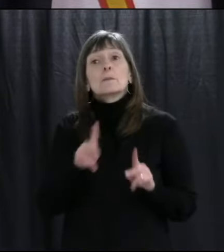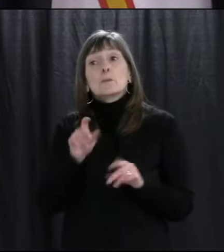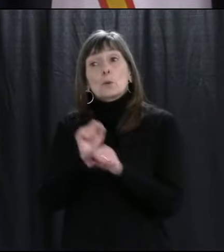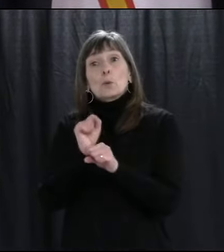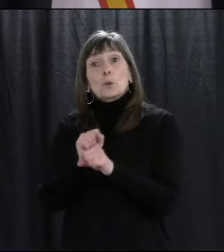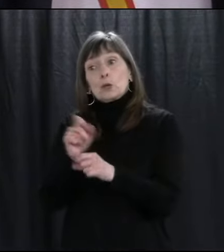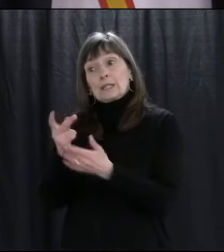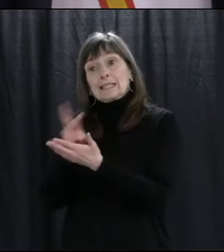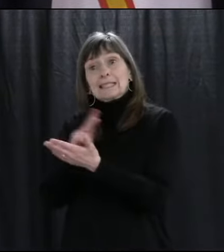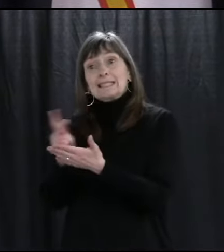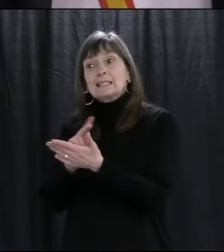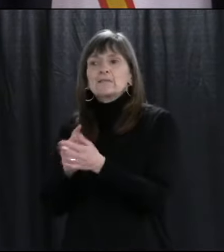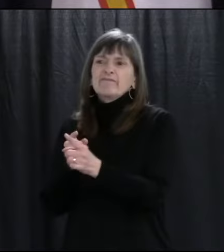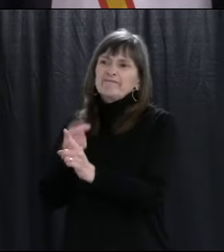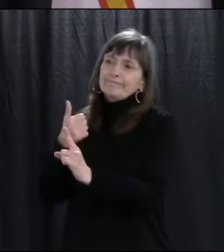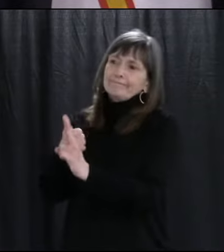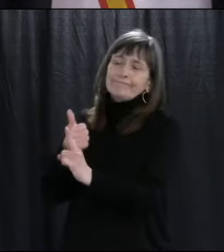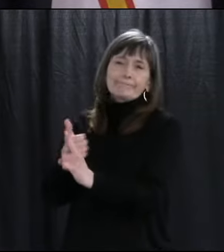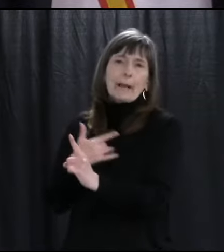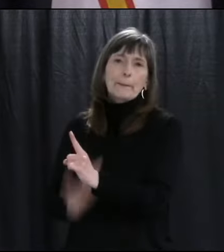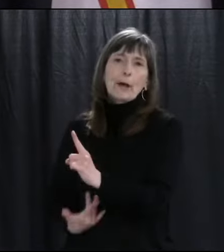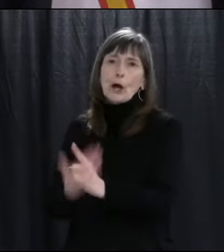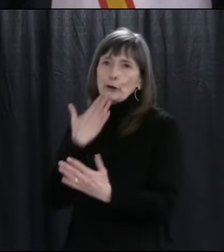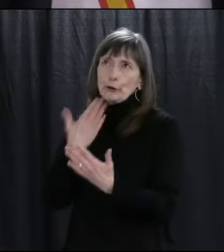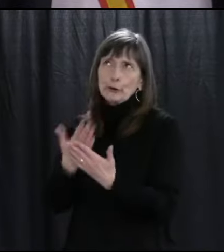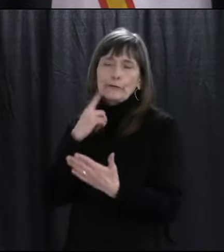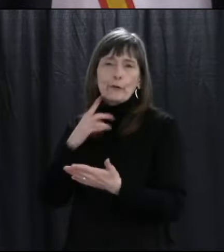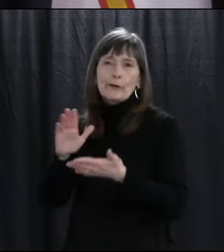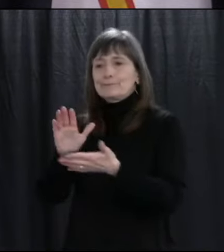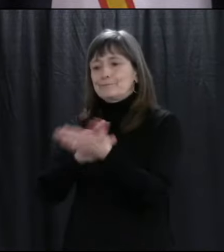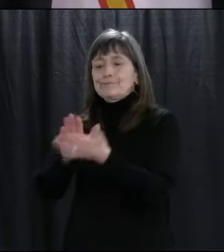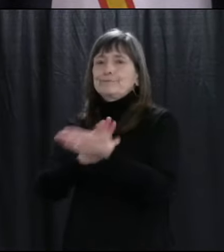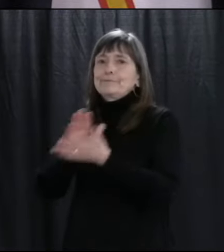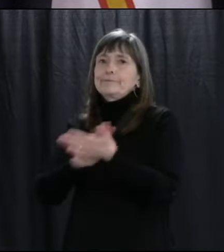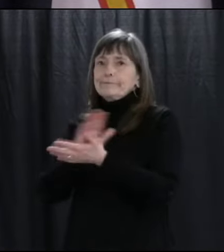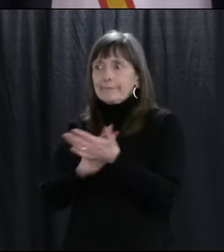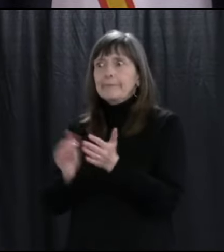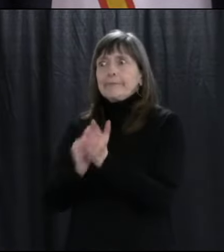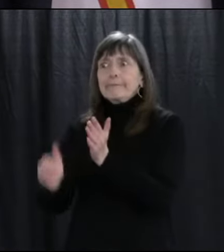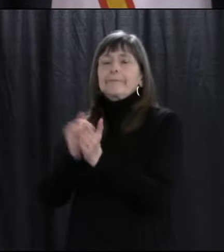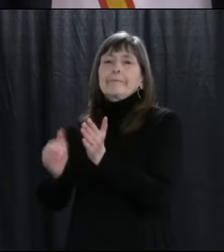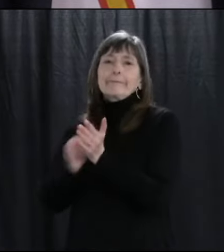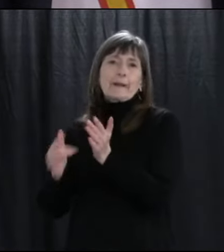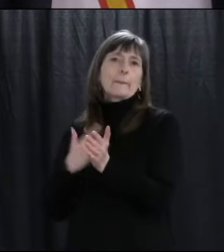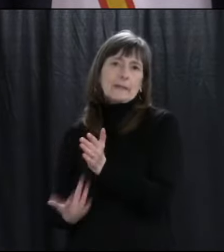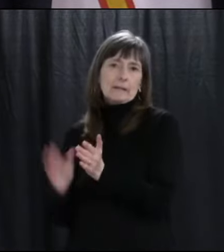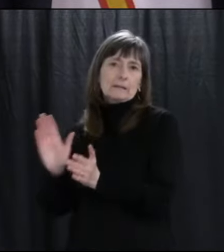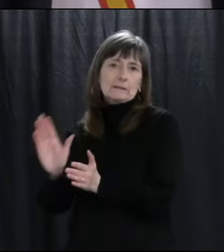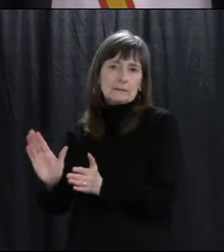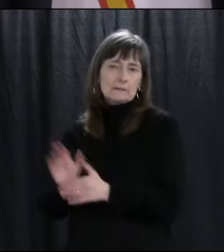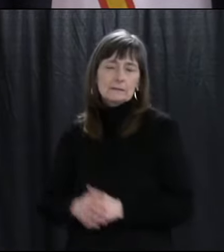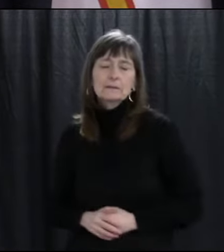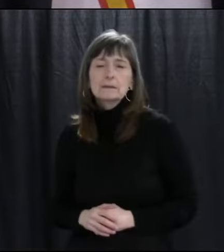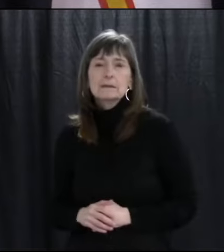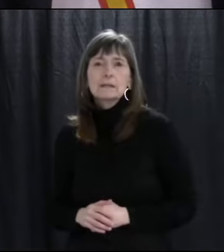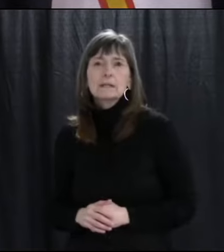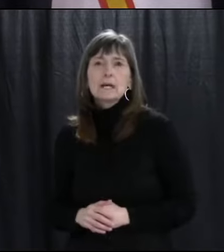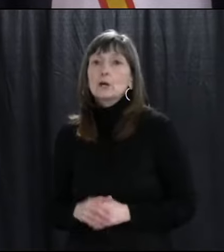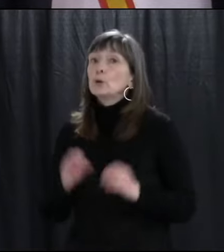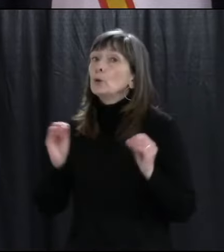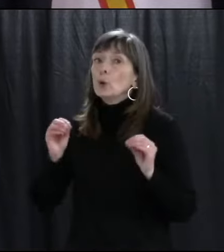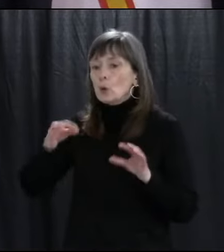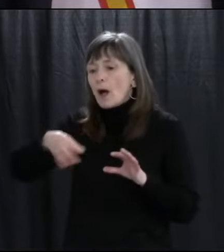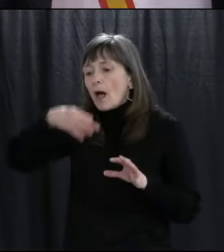in kitchens generally tend to be very good about hand hygiene, so that's important. We recommend, of course, no